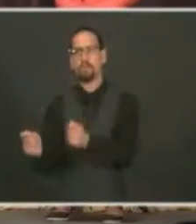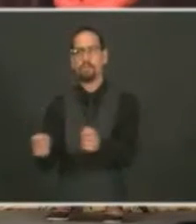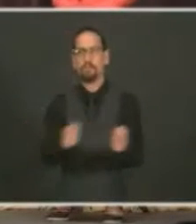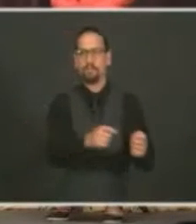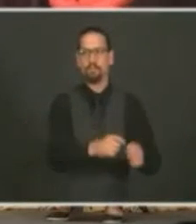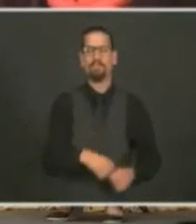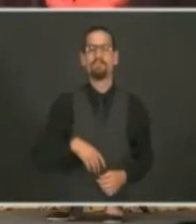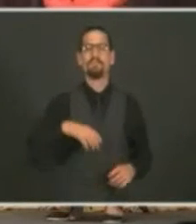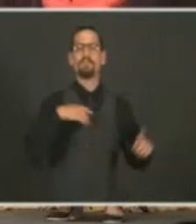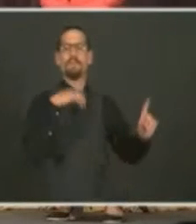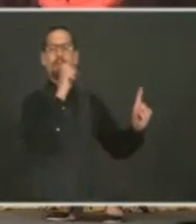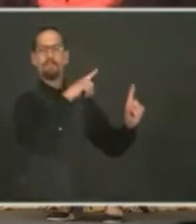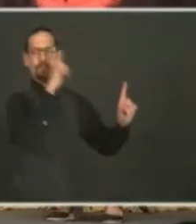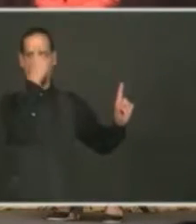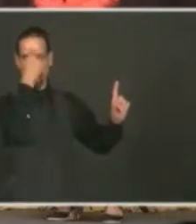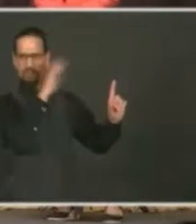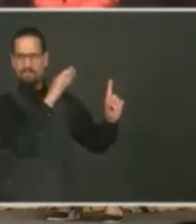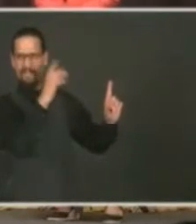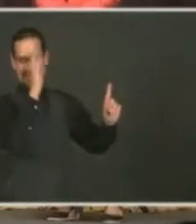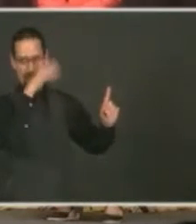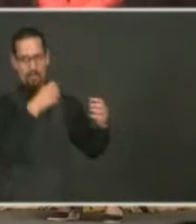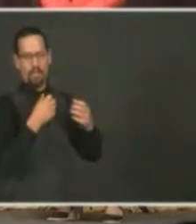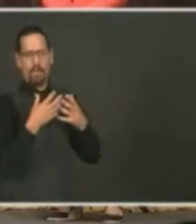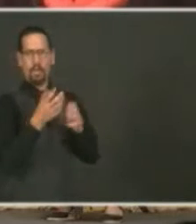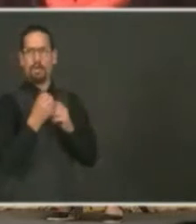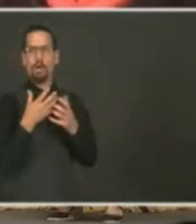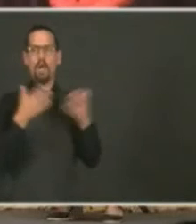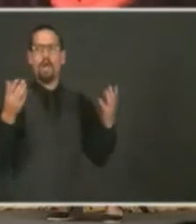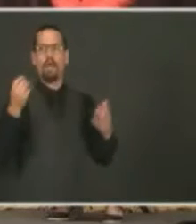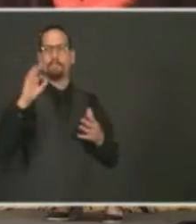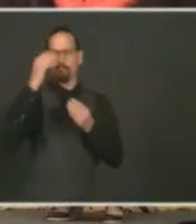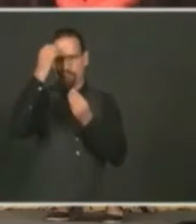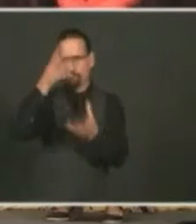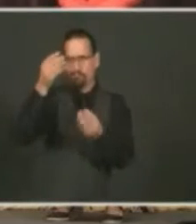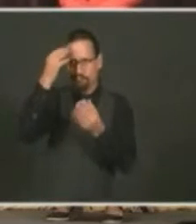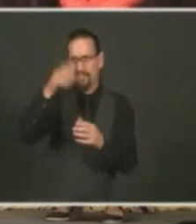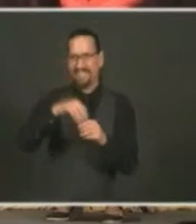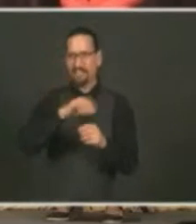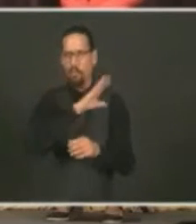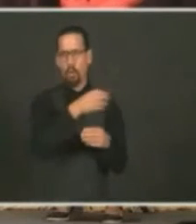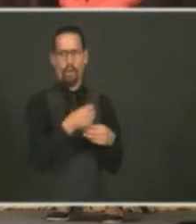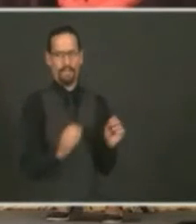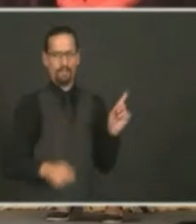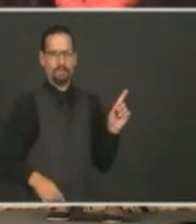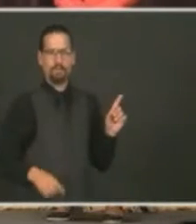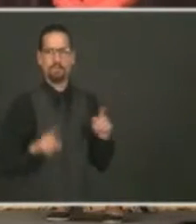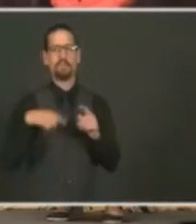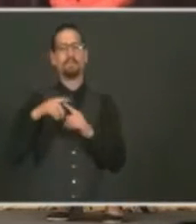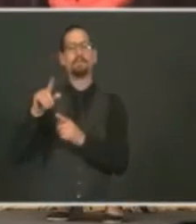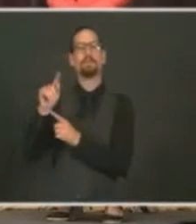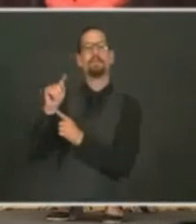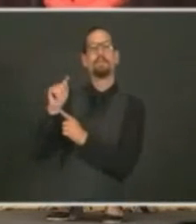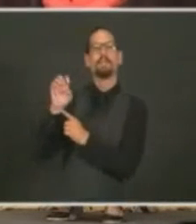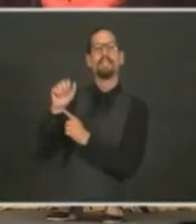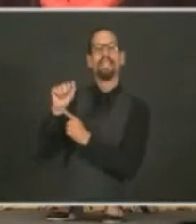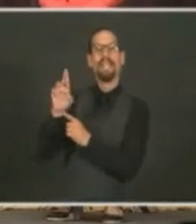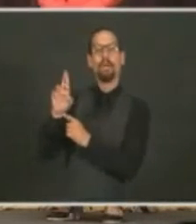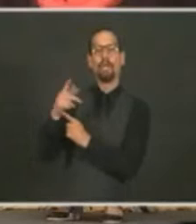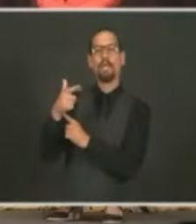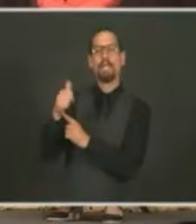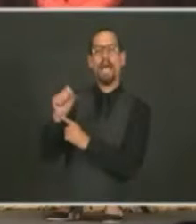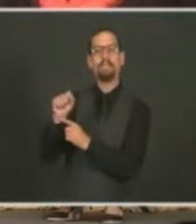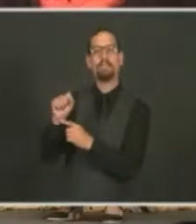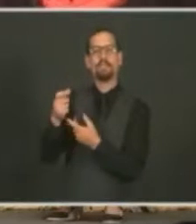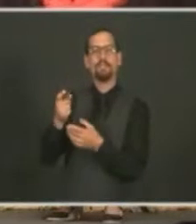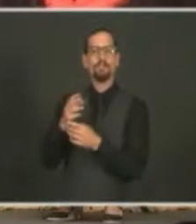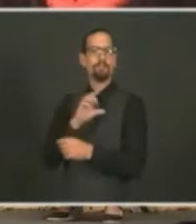that you received a lot of notifications to your office about the tear gassing or chemical agents being used on protesters. I would